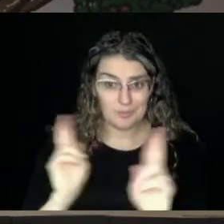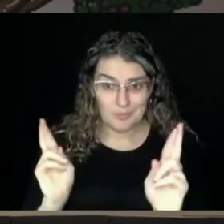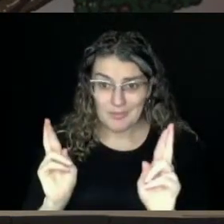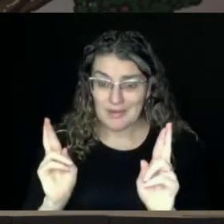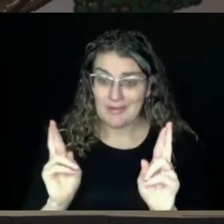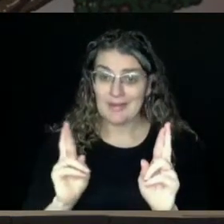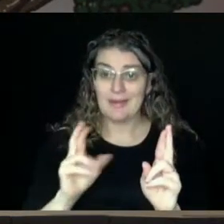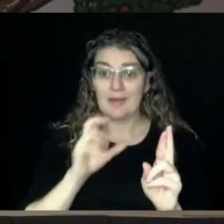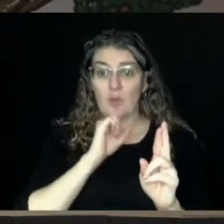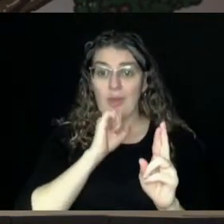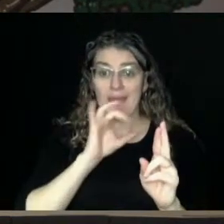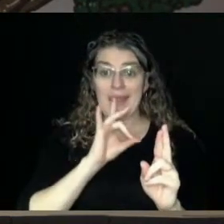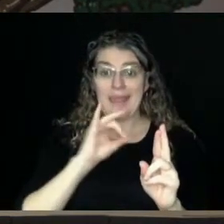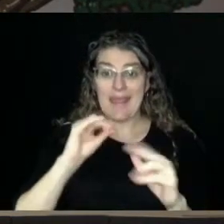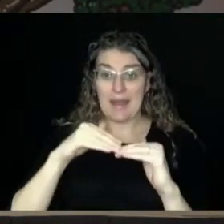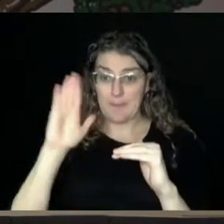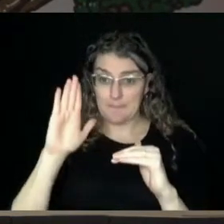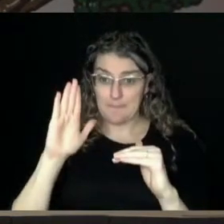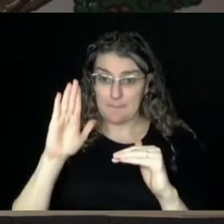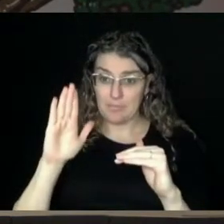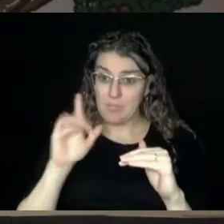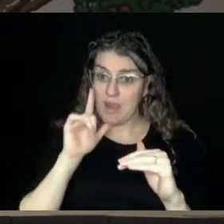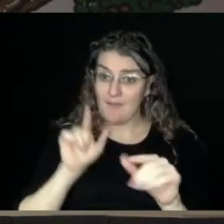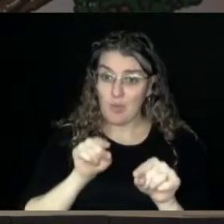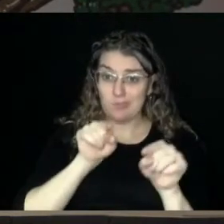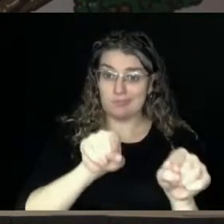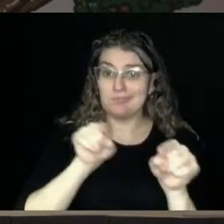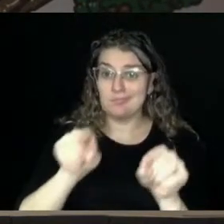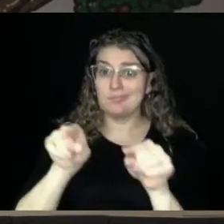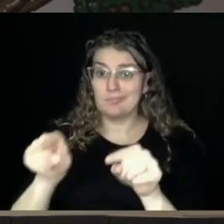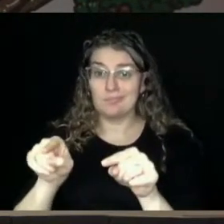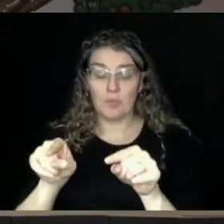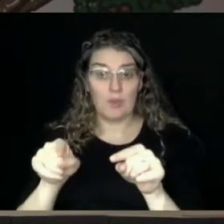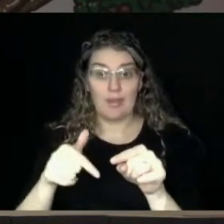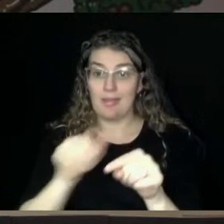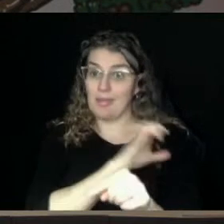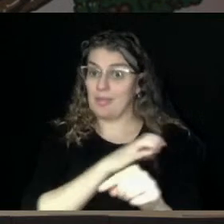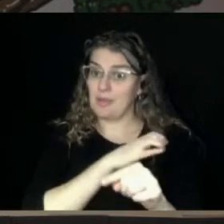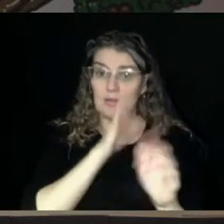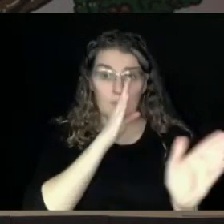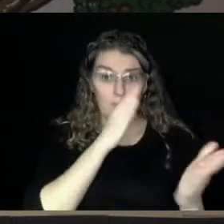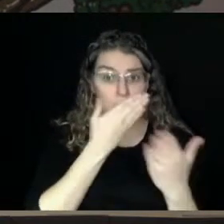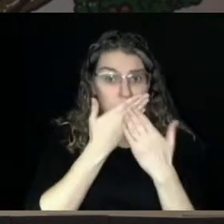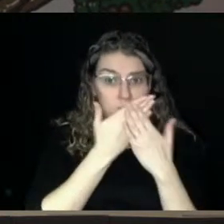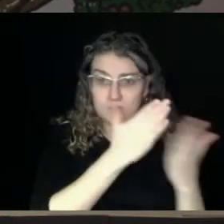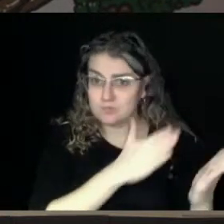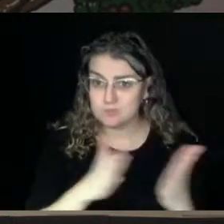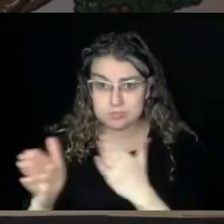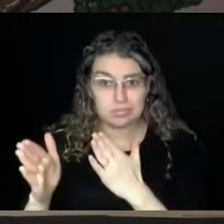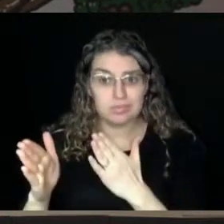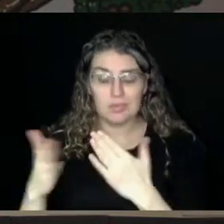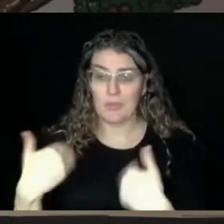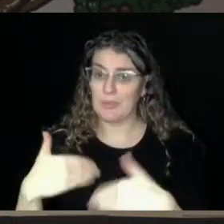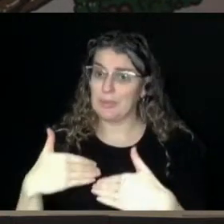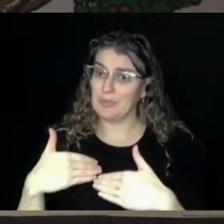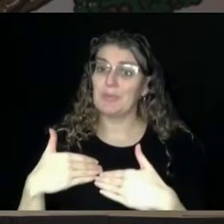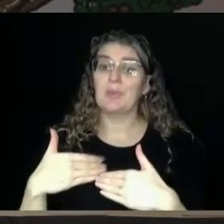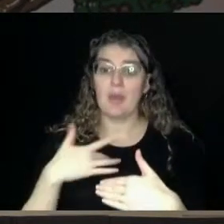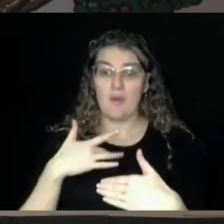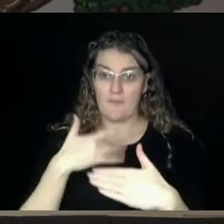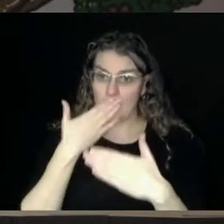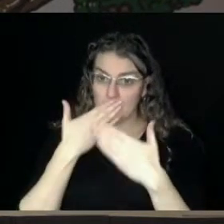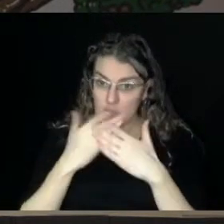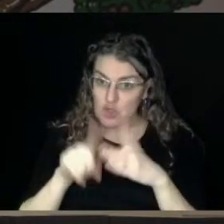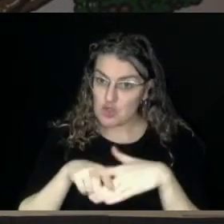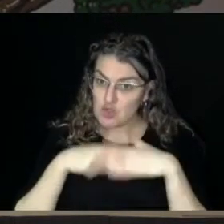age 80 and above clients coming to receive their vaccine was an important next step in beginning our recovery from